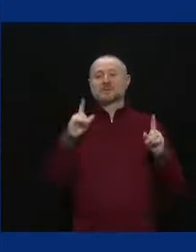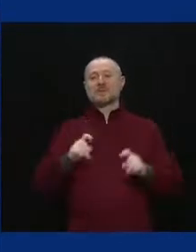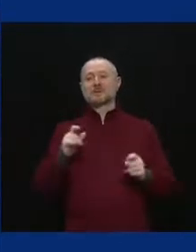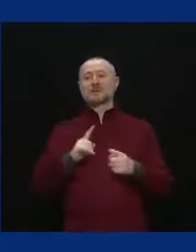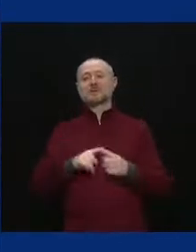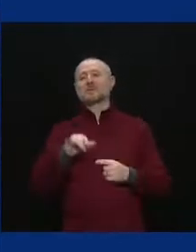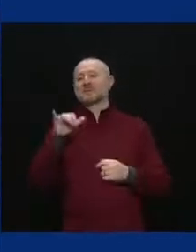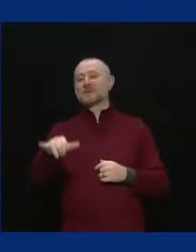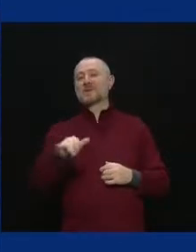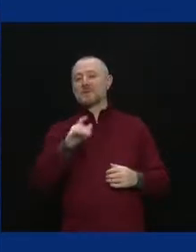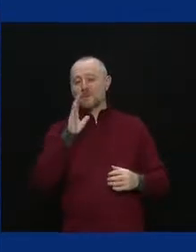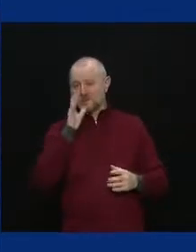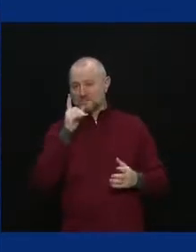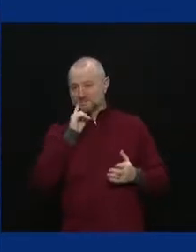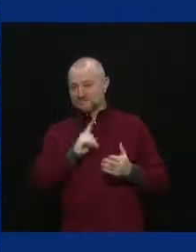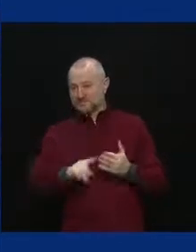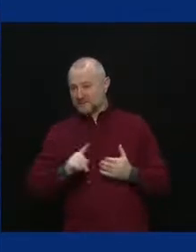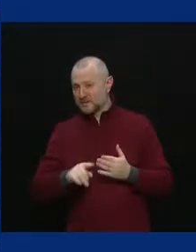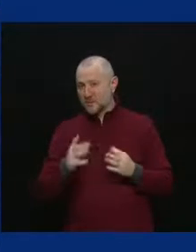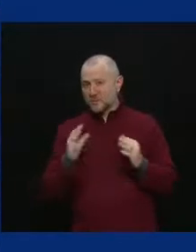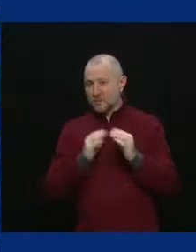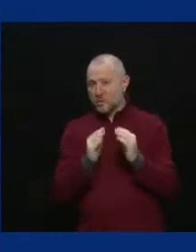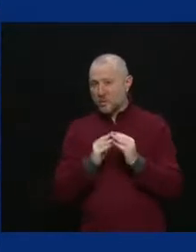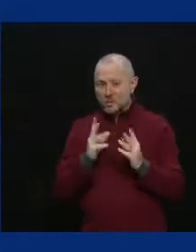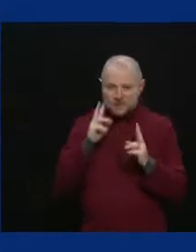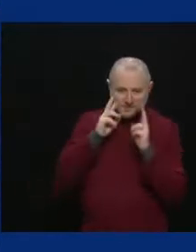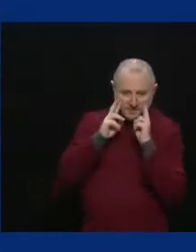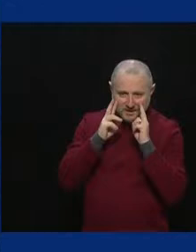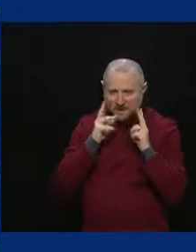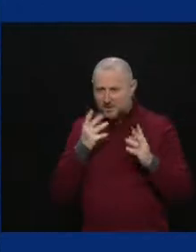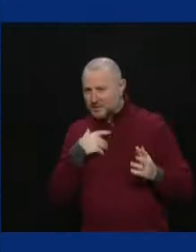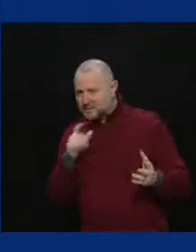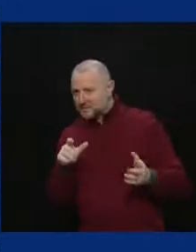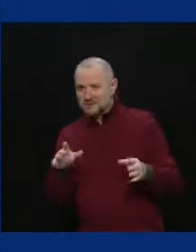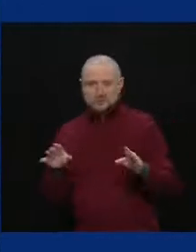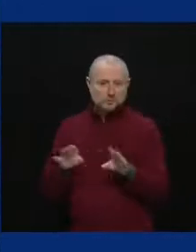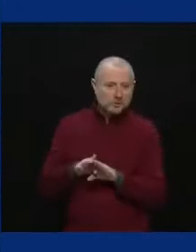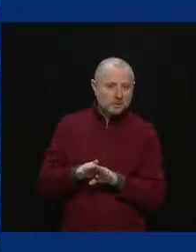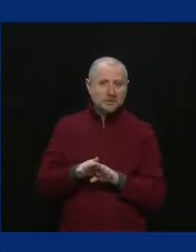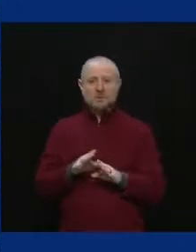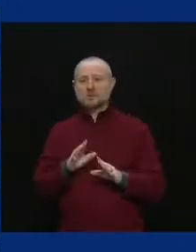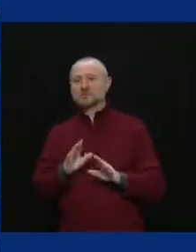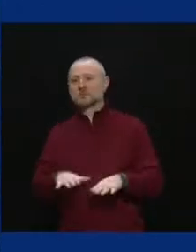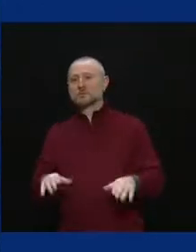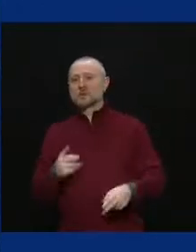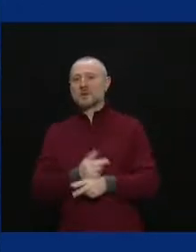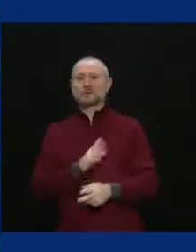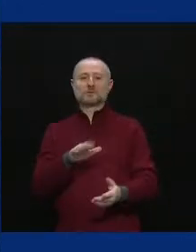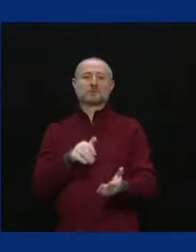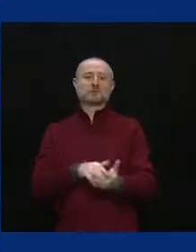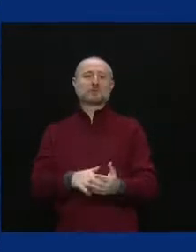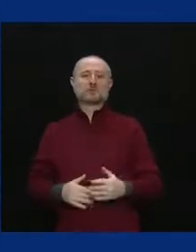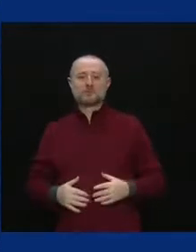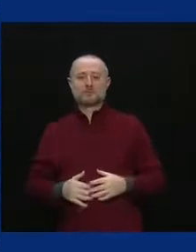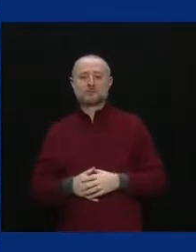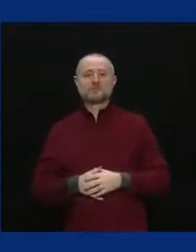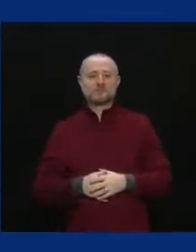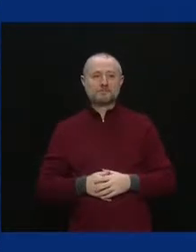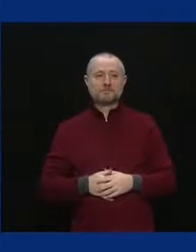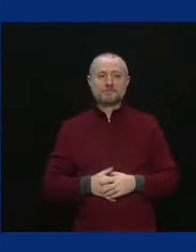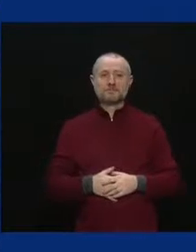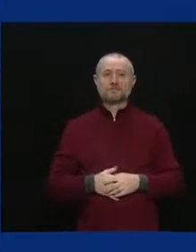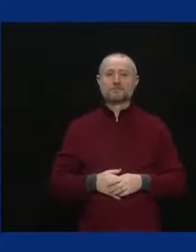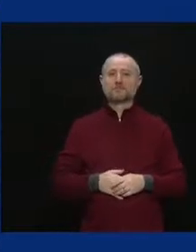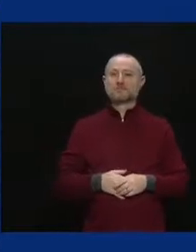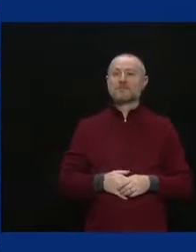at that. You know, we can definitely look at that and see whether or not we don't have to shut down the nursing, the childcare. So you have someone that was, okay, yeah, okay. Me personally? You